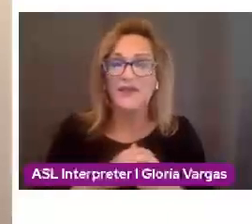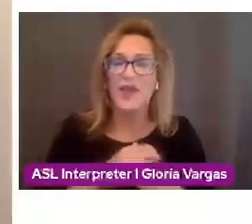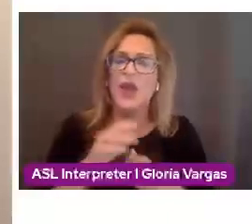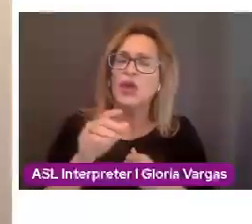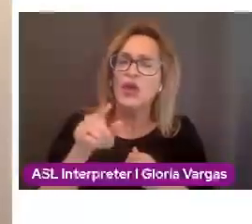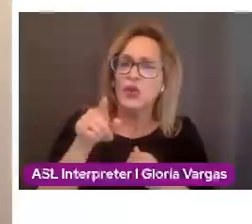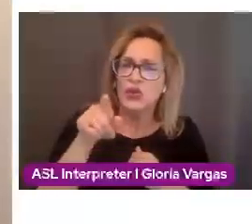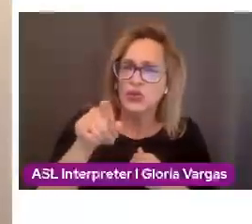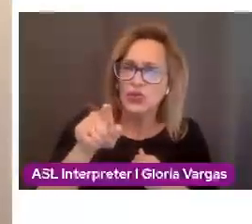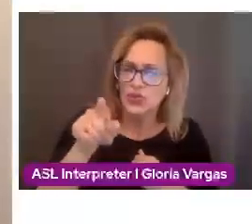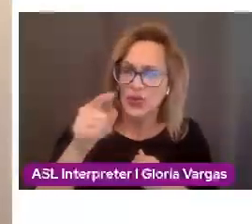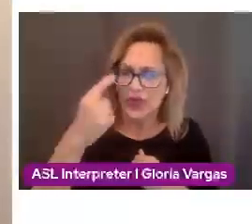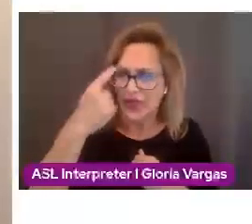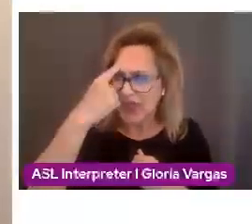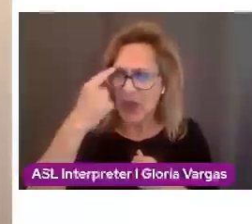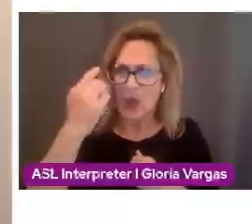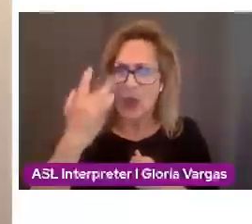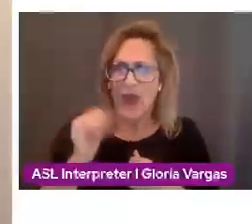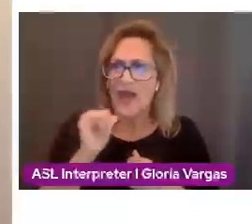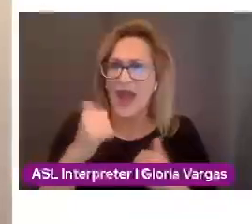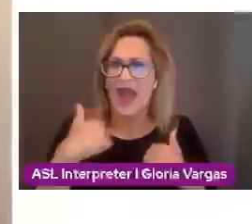we don't have the votes for it?